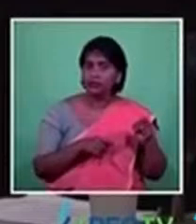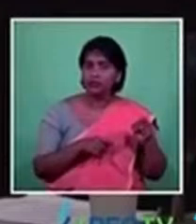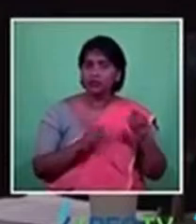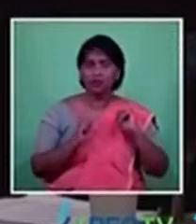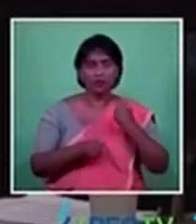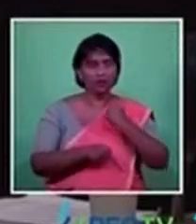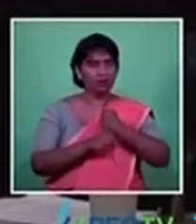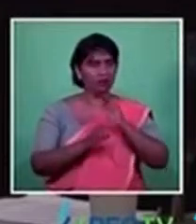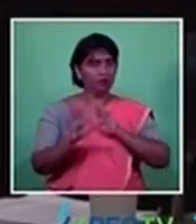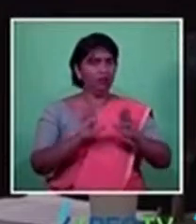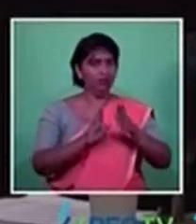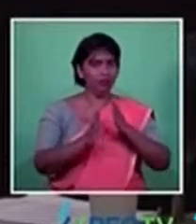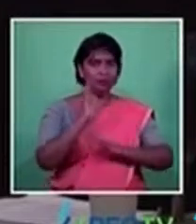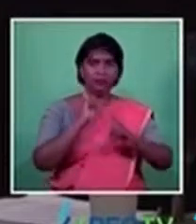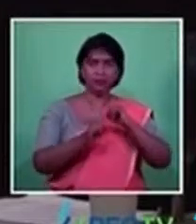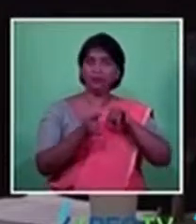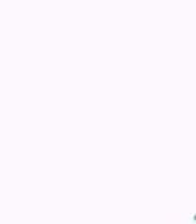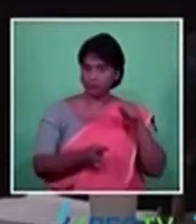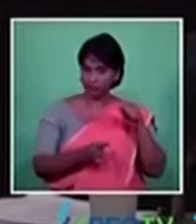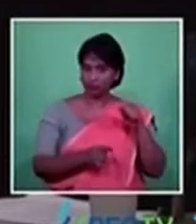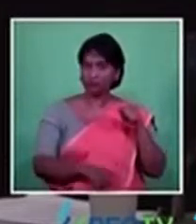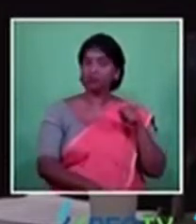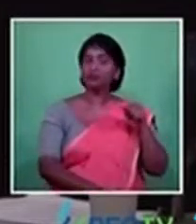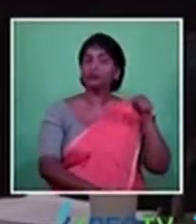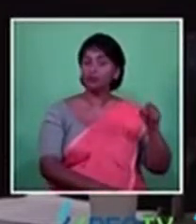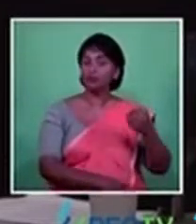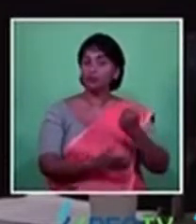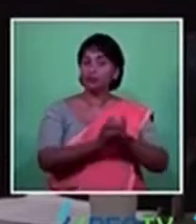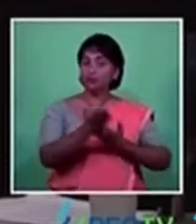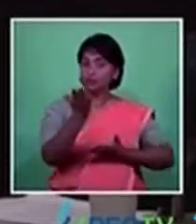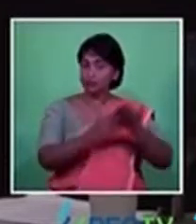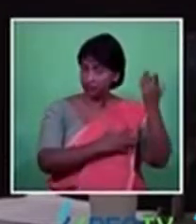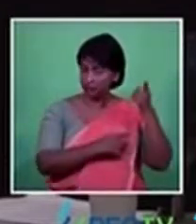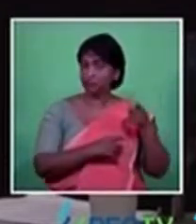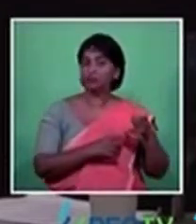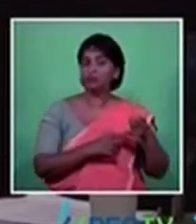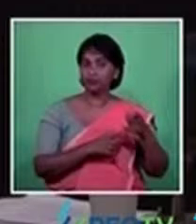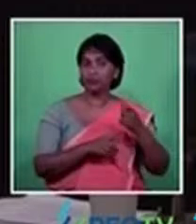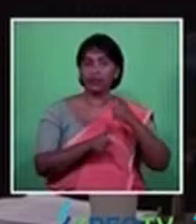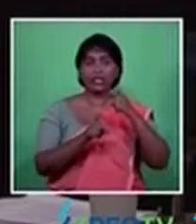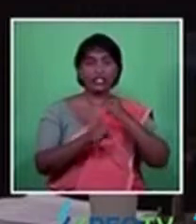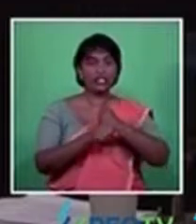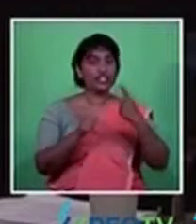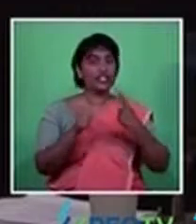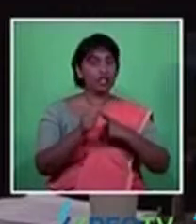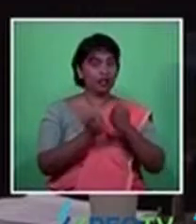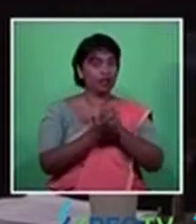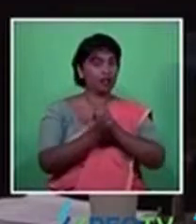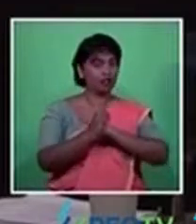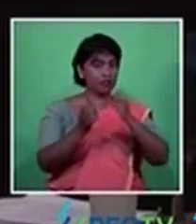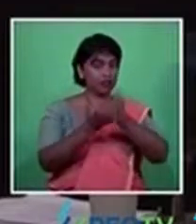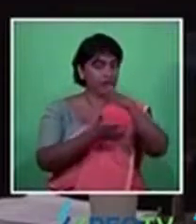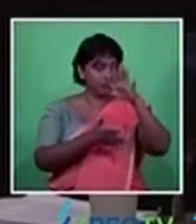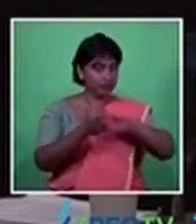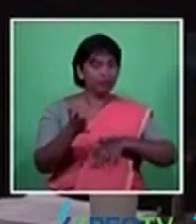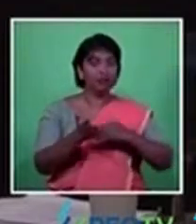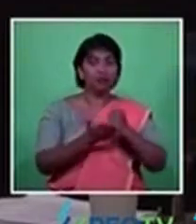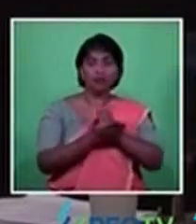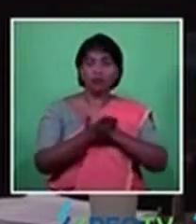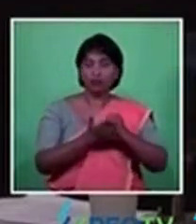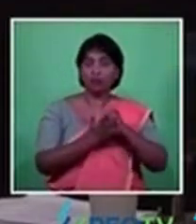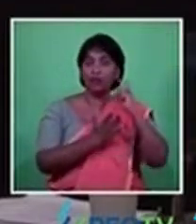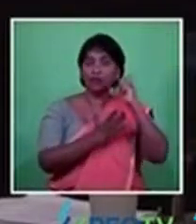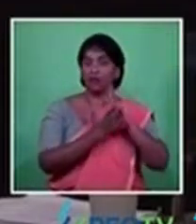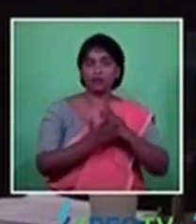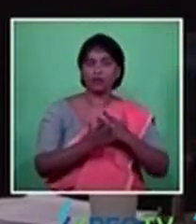issue a letter? The Home Affairs Secretary had issued a letter to the district secretaries, and that is unconstitutional. The election concerns the district returning